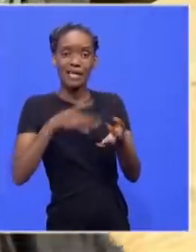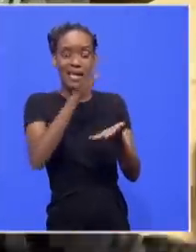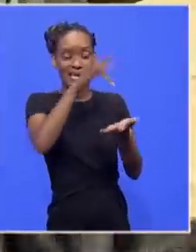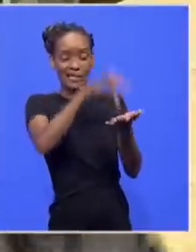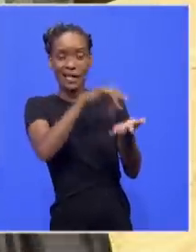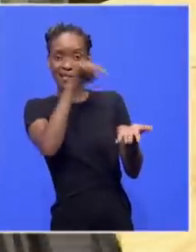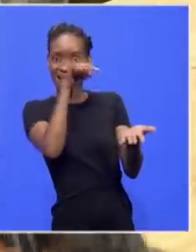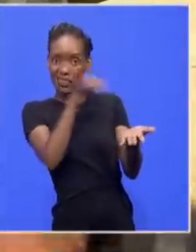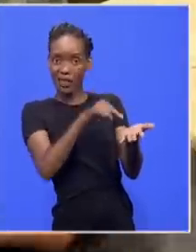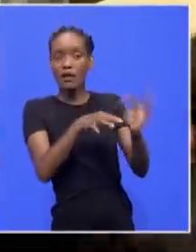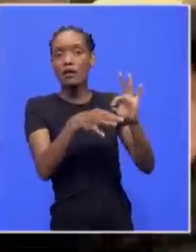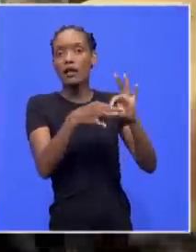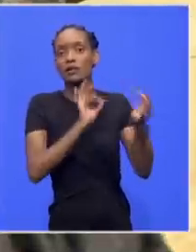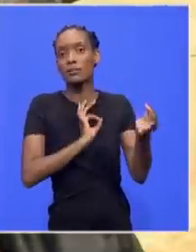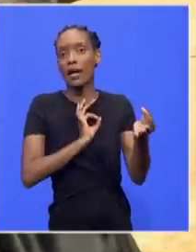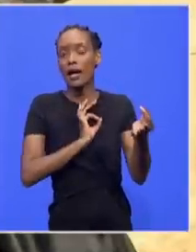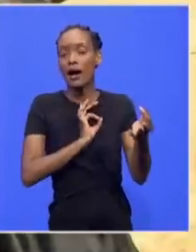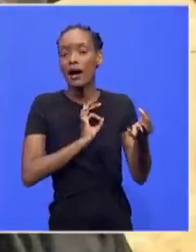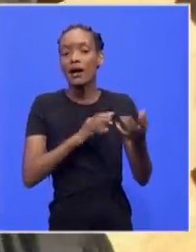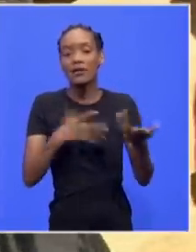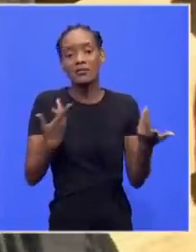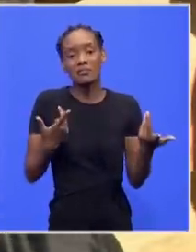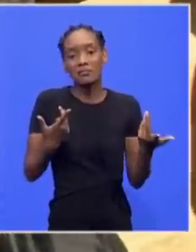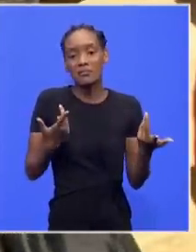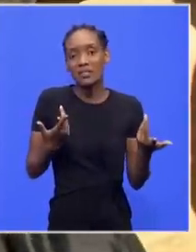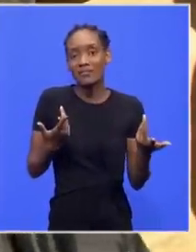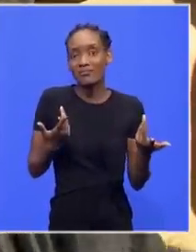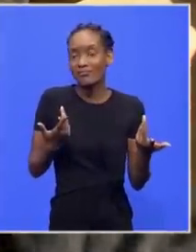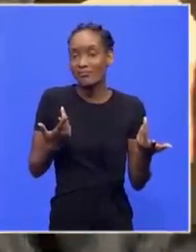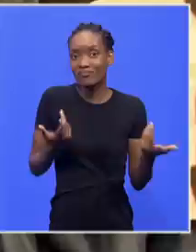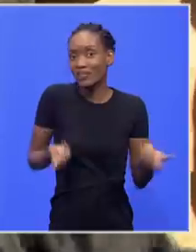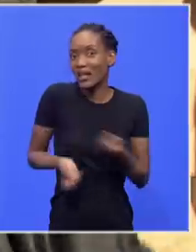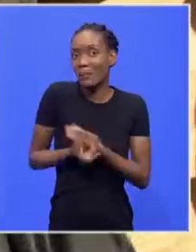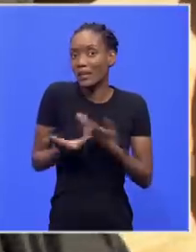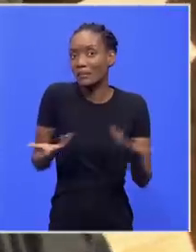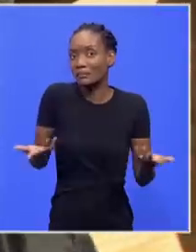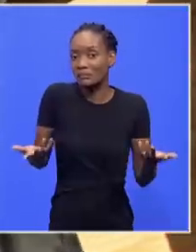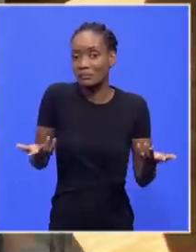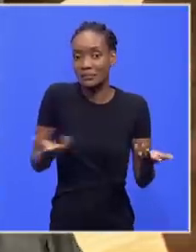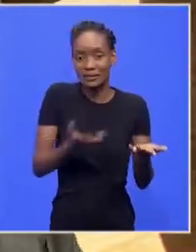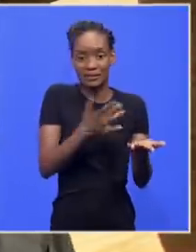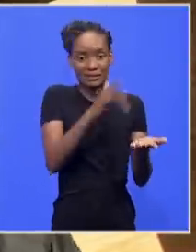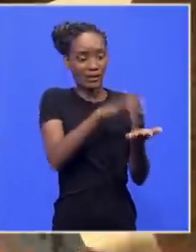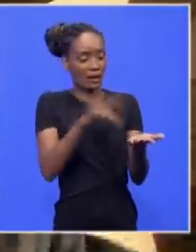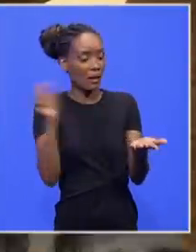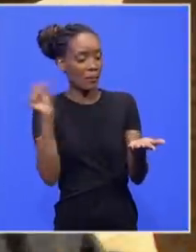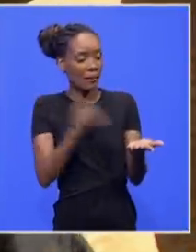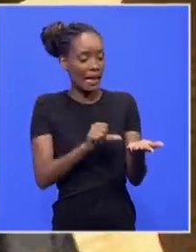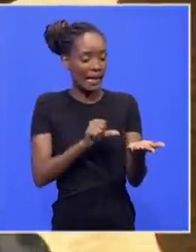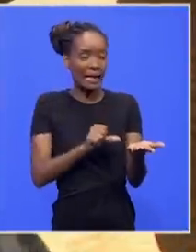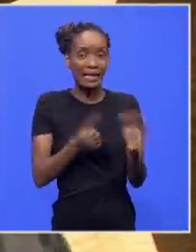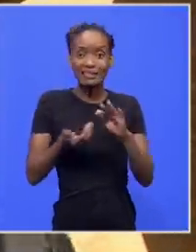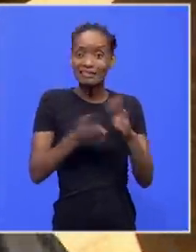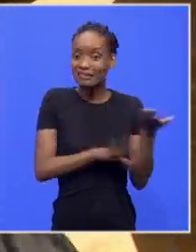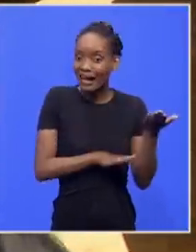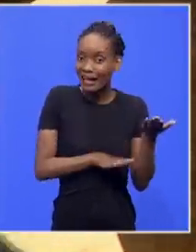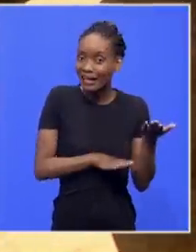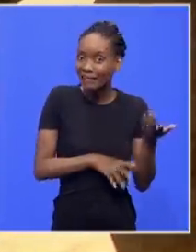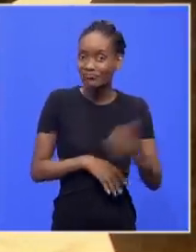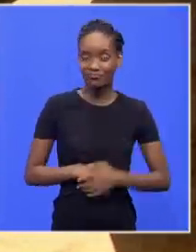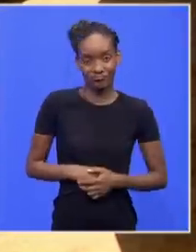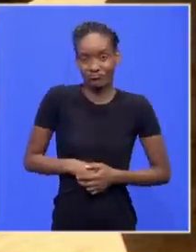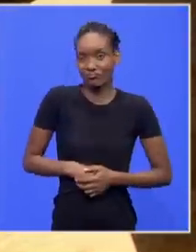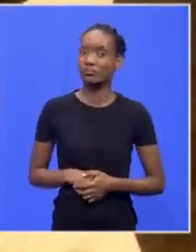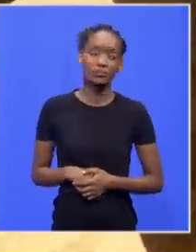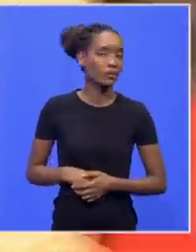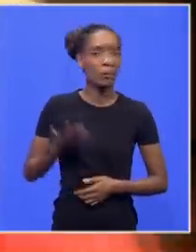can do, he's going to arrest it and he's going to be what? He's going to leave him to Lindela to die. If he's doing like that, I'm fine for